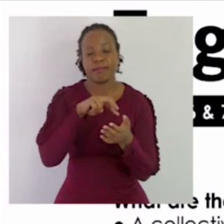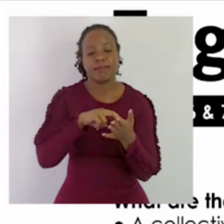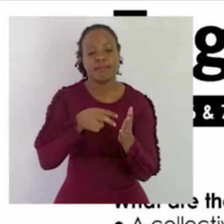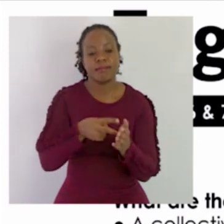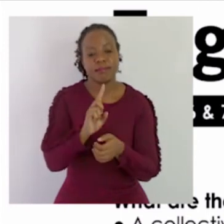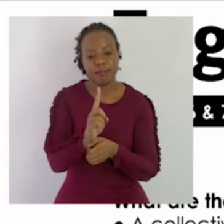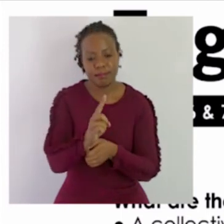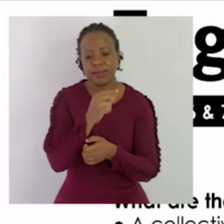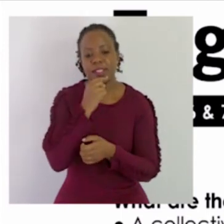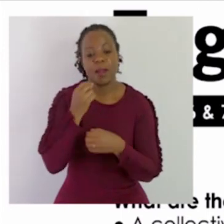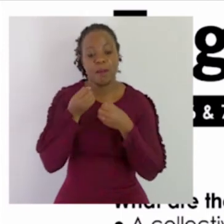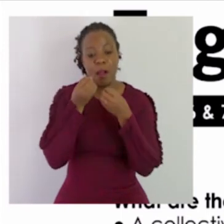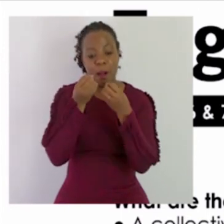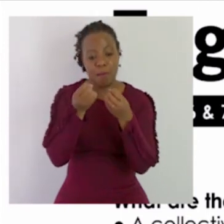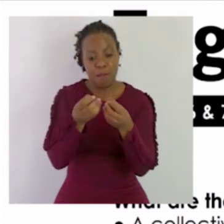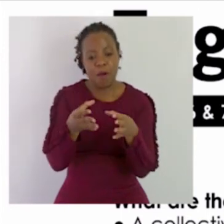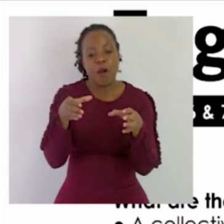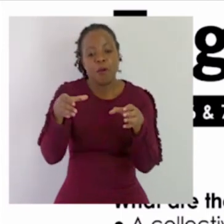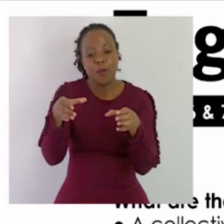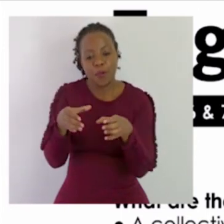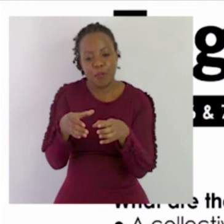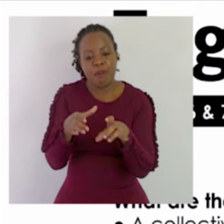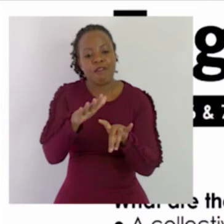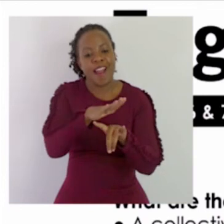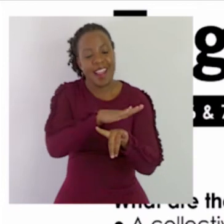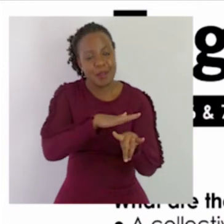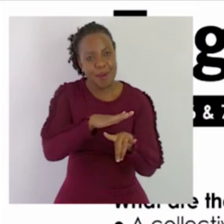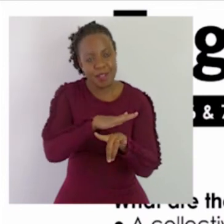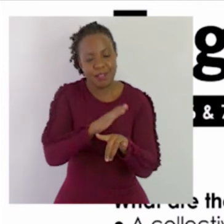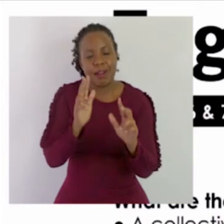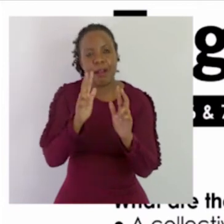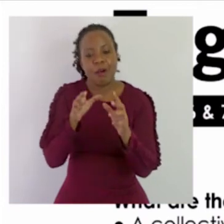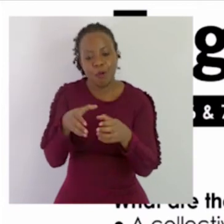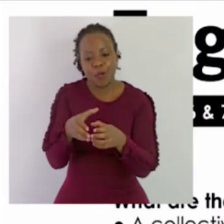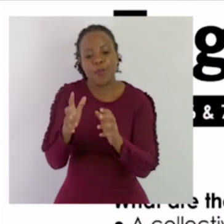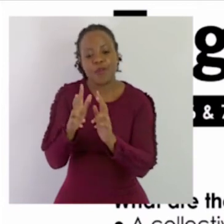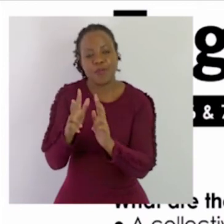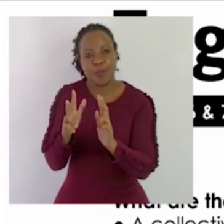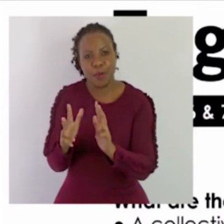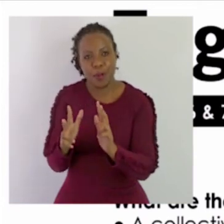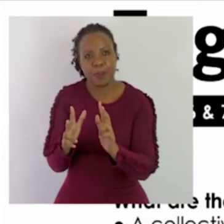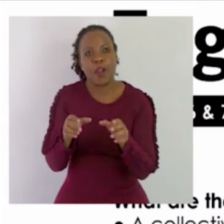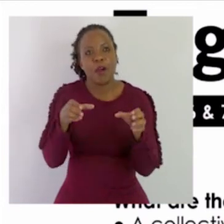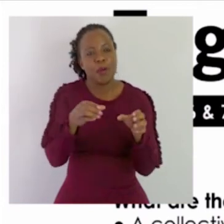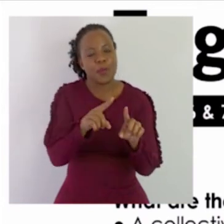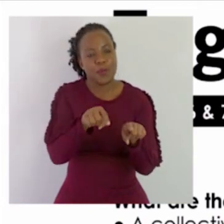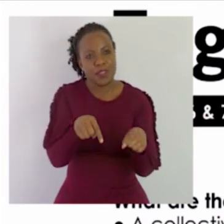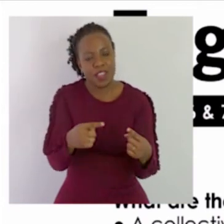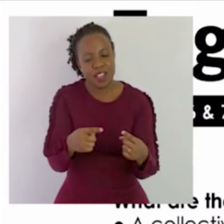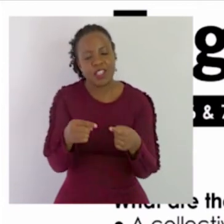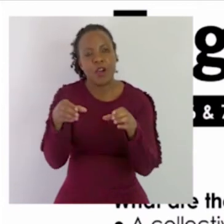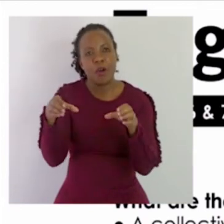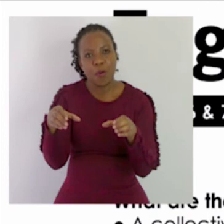given to a group of animals, people, objects, ideas of